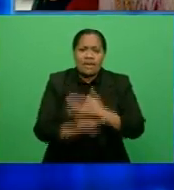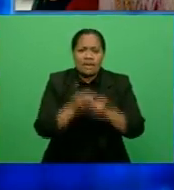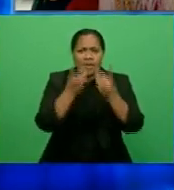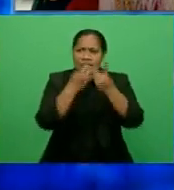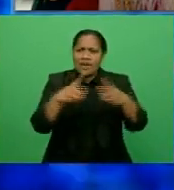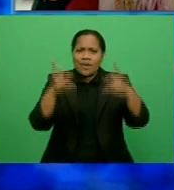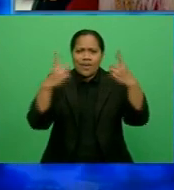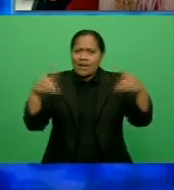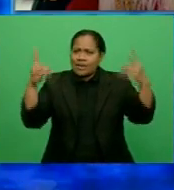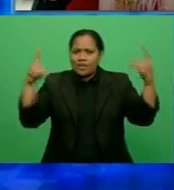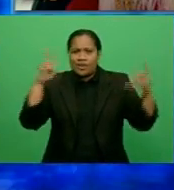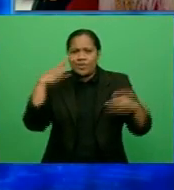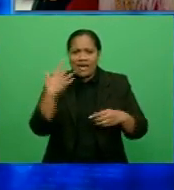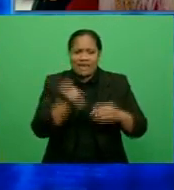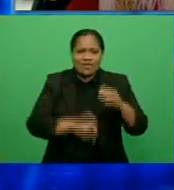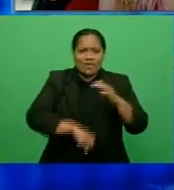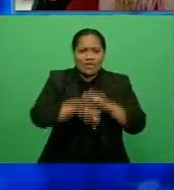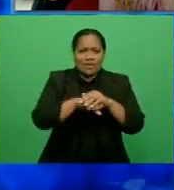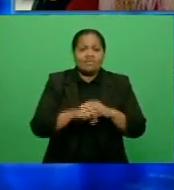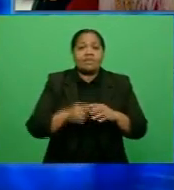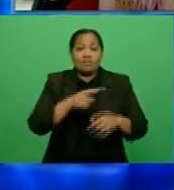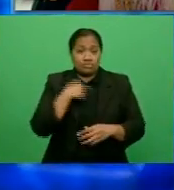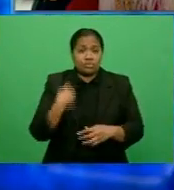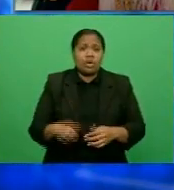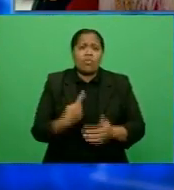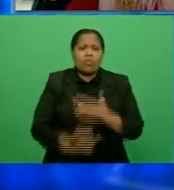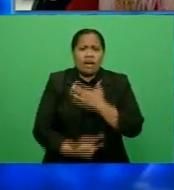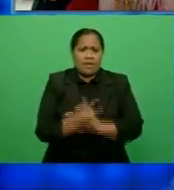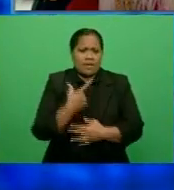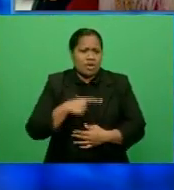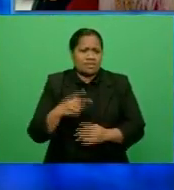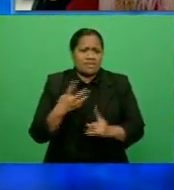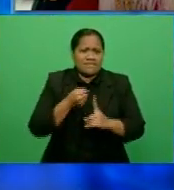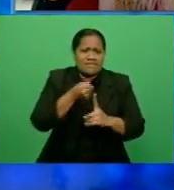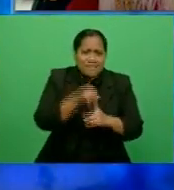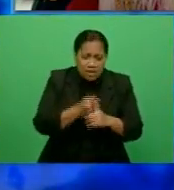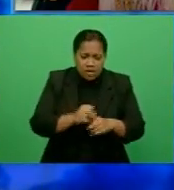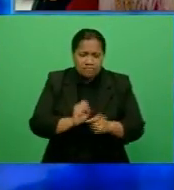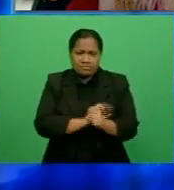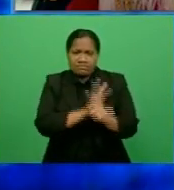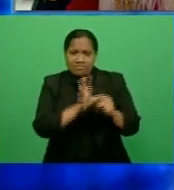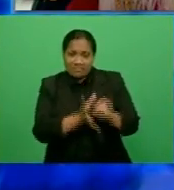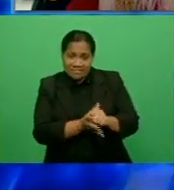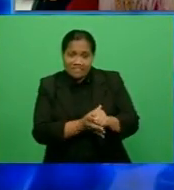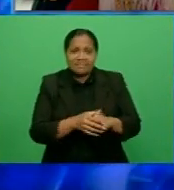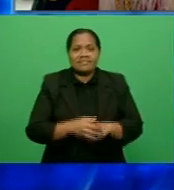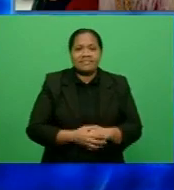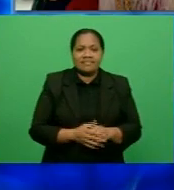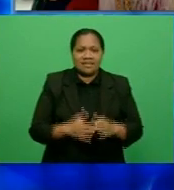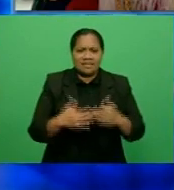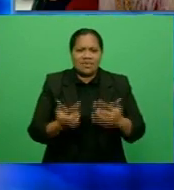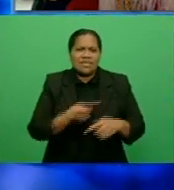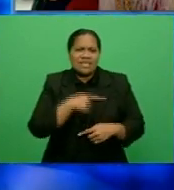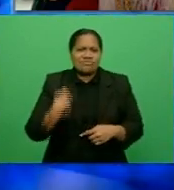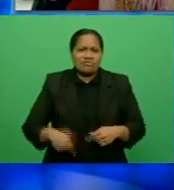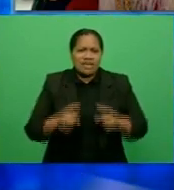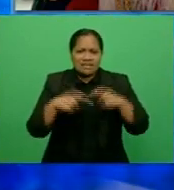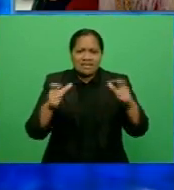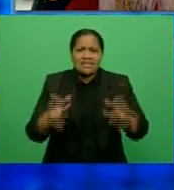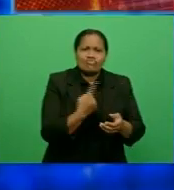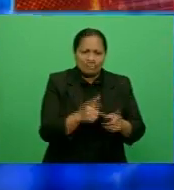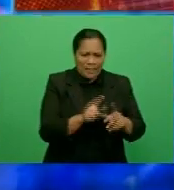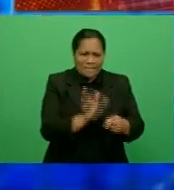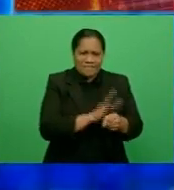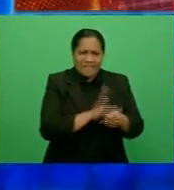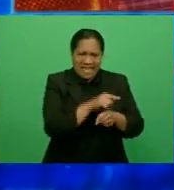people's lists. However, in China, the impacts of COVID-19 has dampened seasonal cheer in a Chinese city that produces 80%